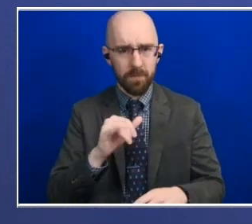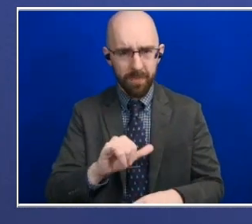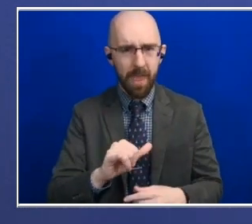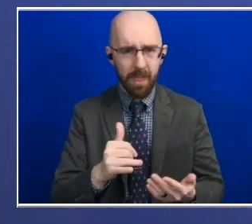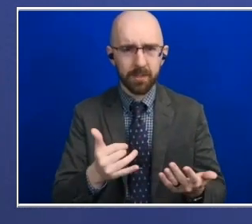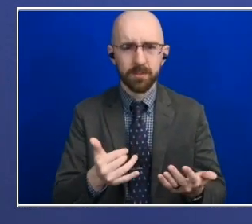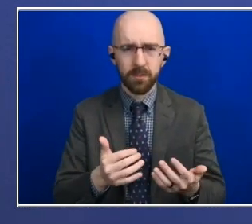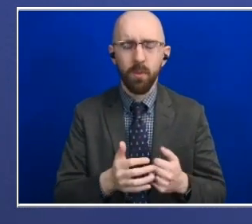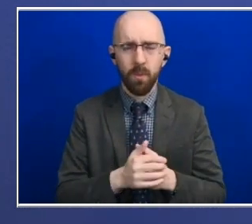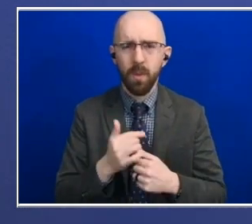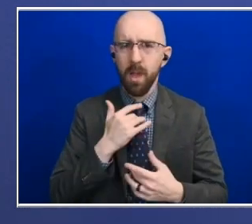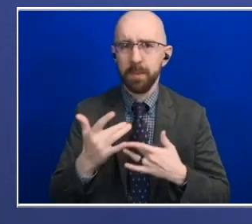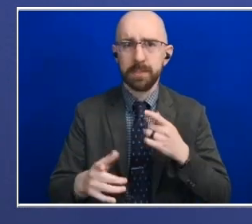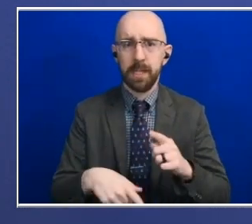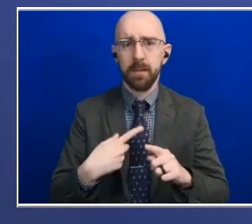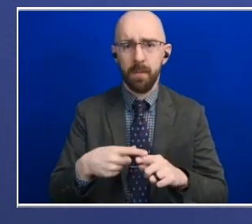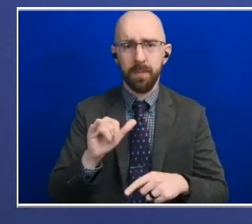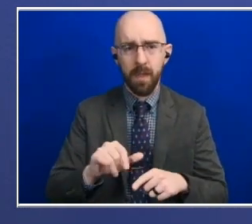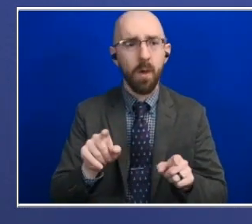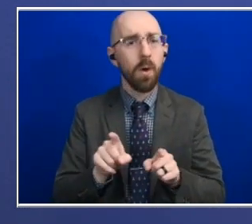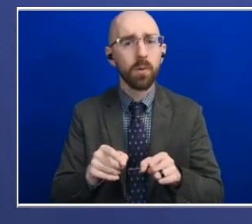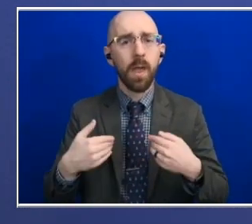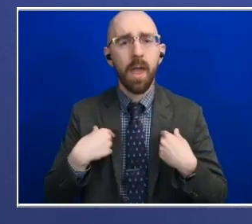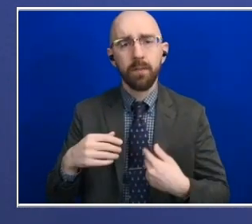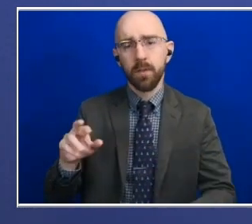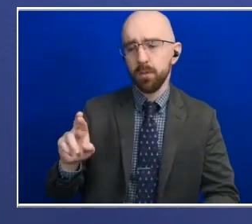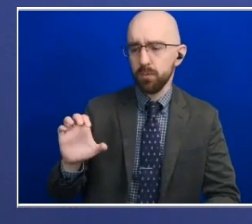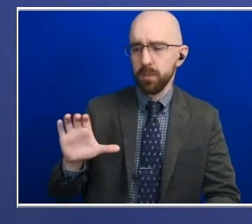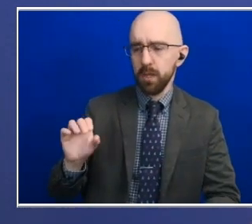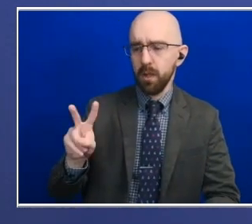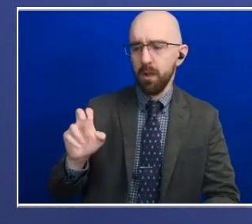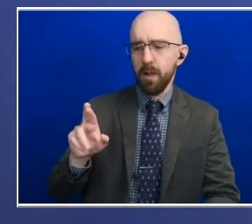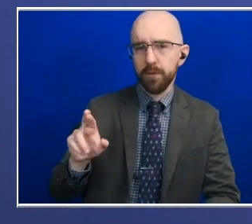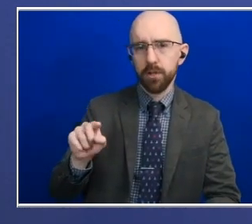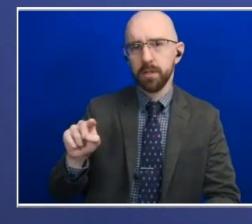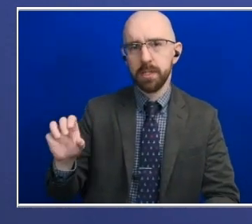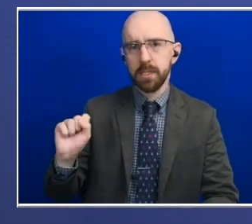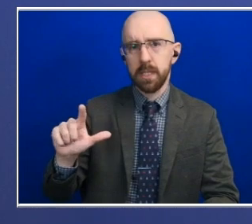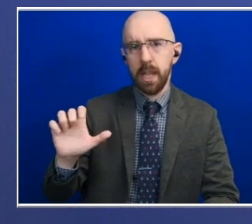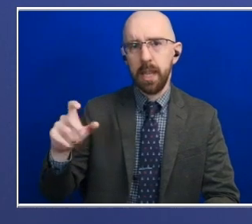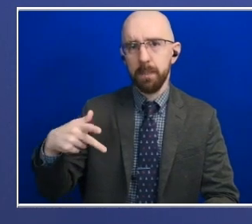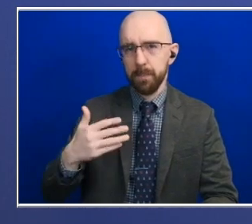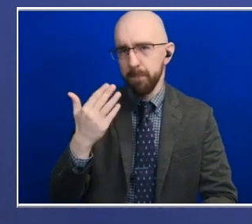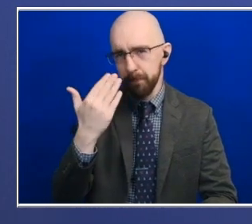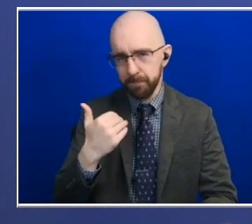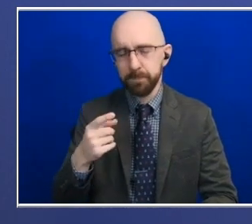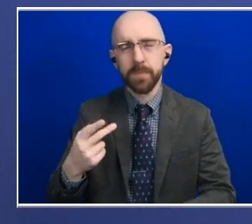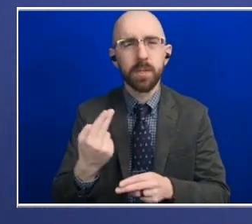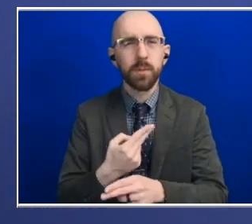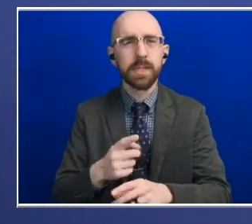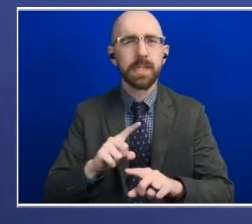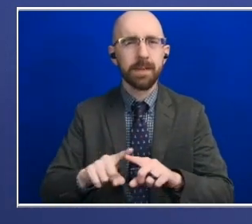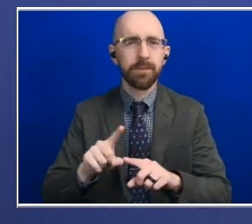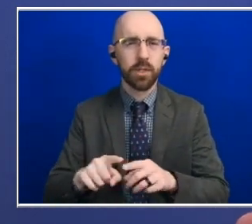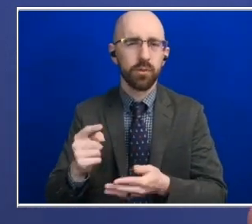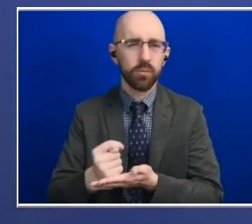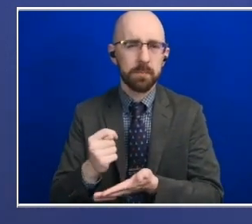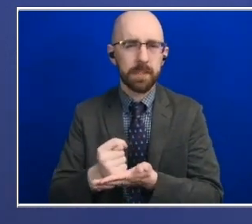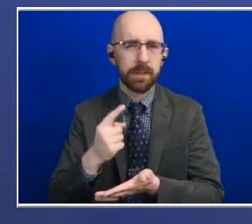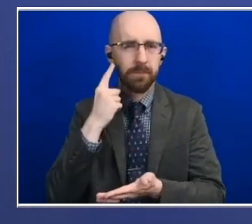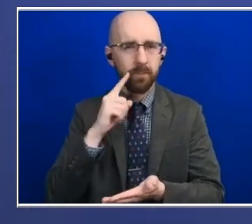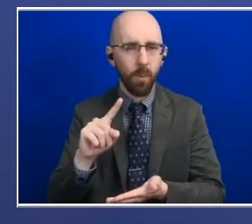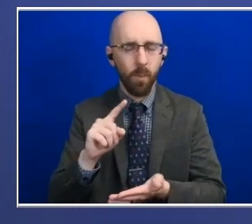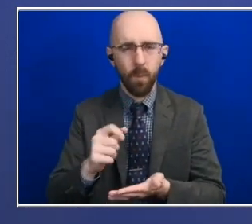that. We also have Recover Sleep. Recover Sleep is using different treatments for helping patients with